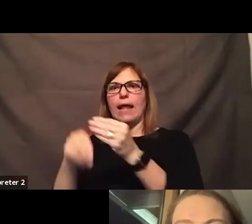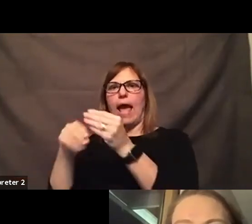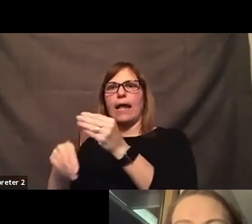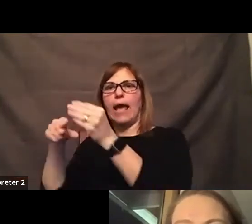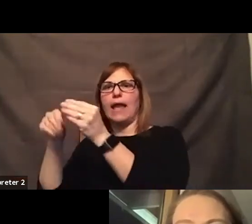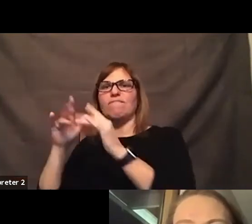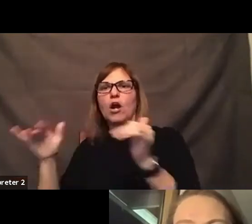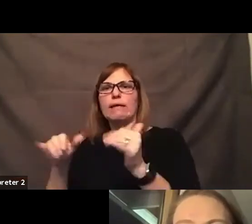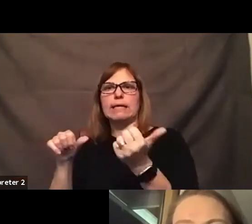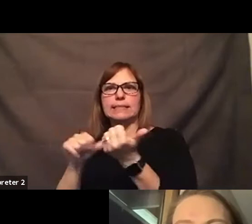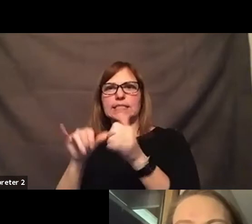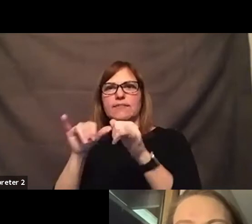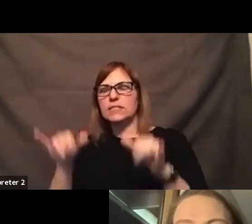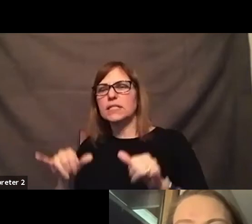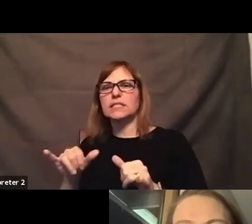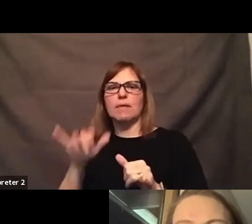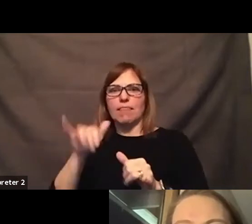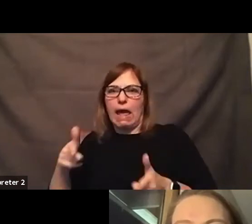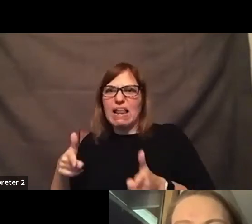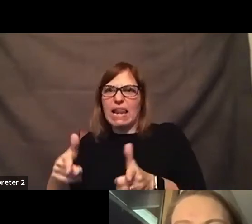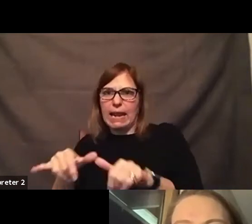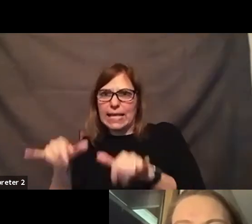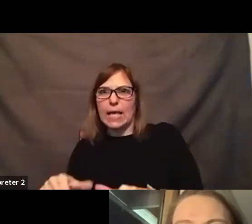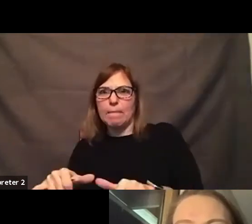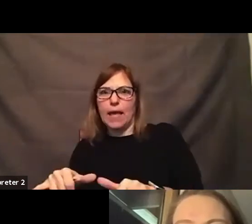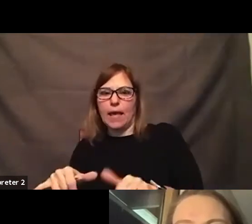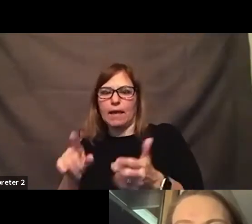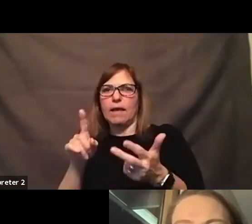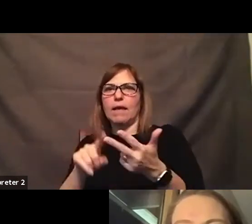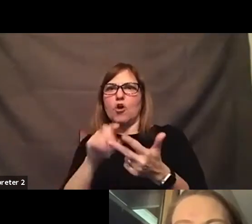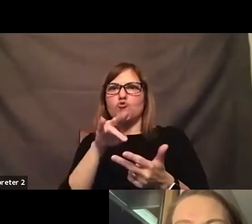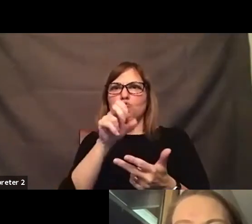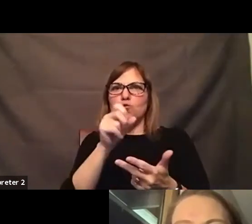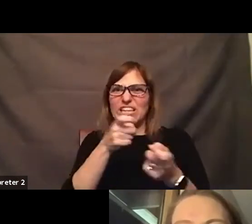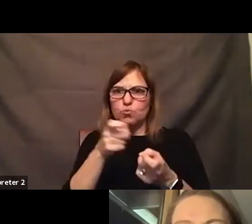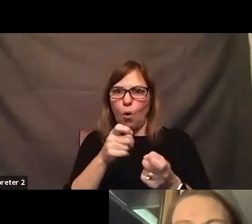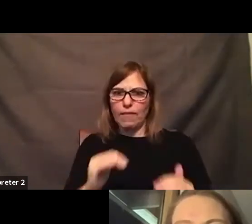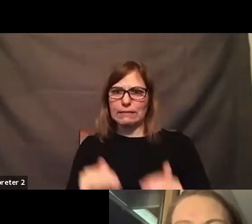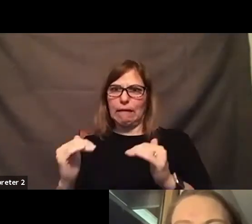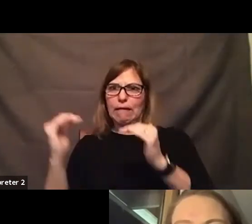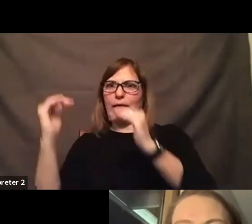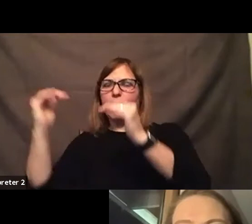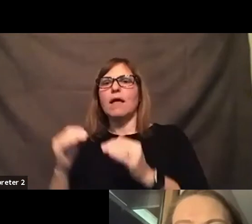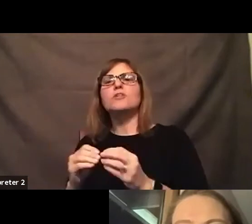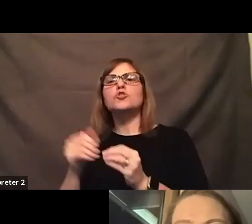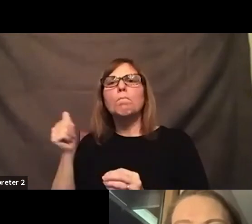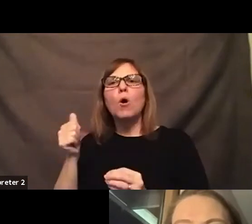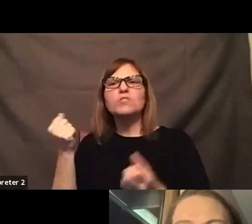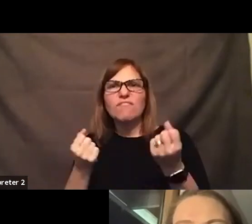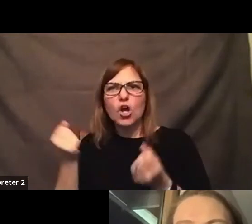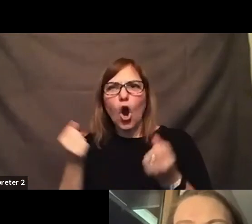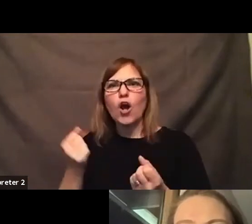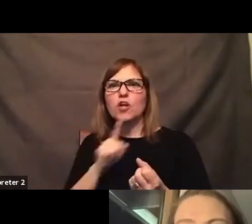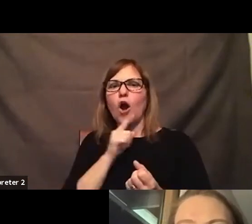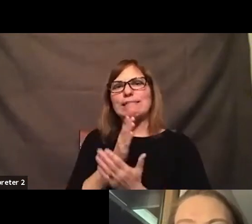cruise control and lane keeping, this is what you see right now in most of the cars that bill themselves as semi-autonomous or autonomous, and that's